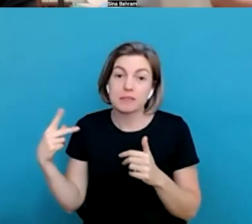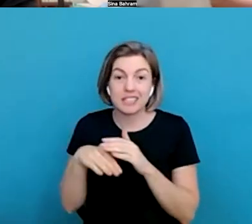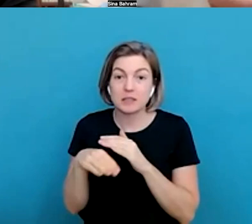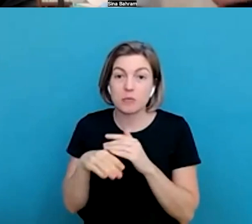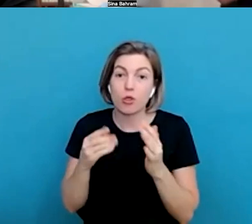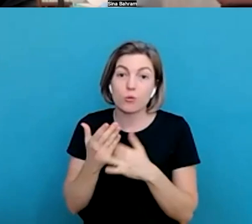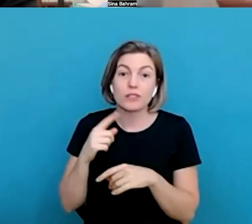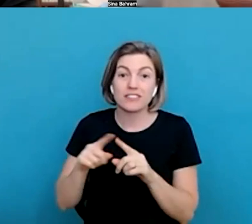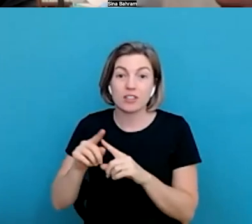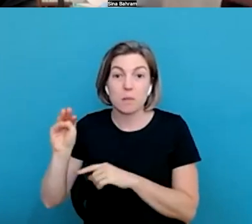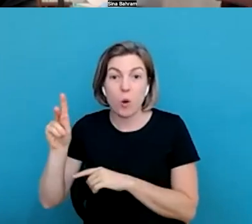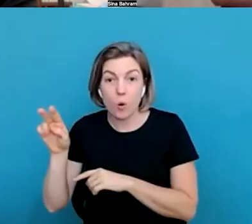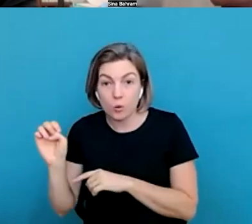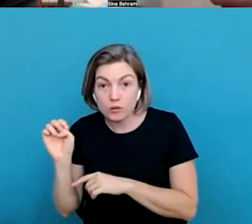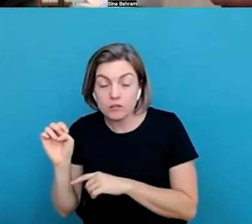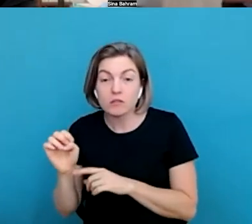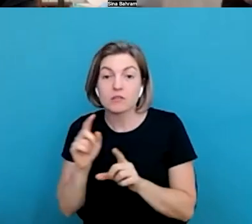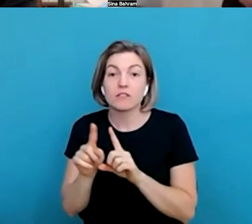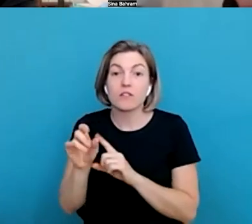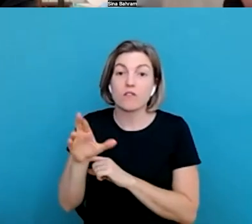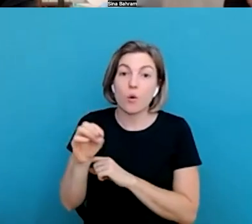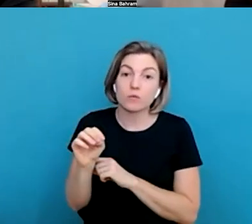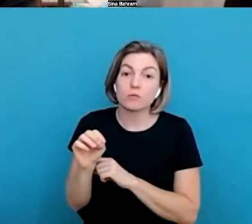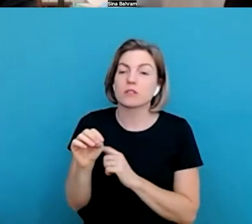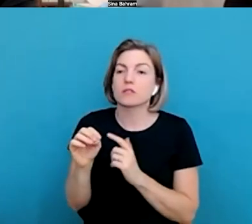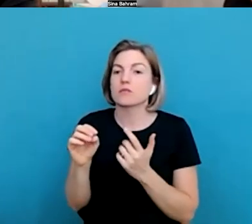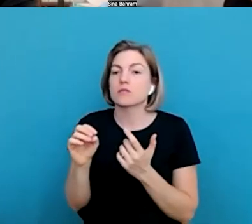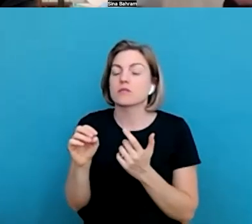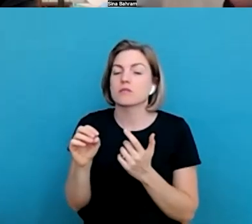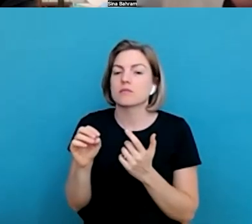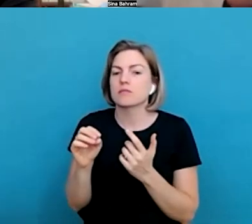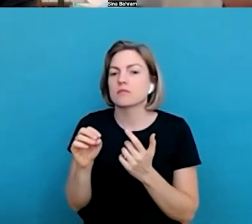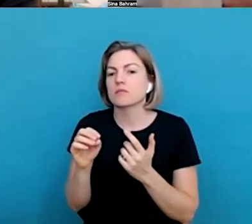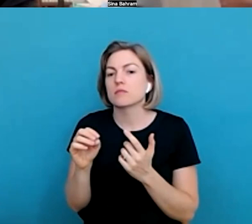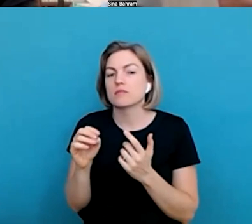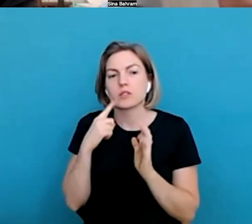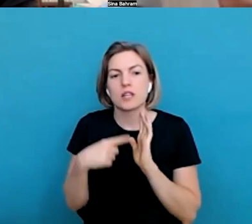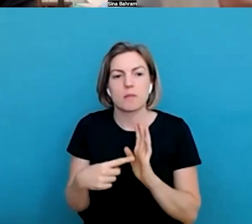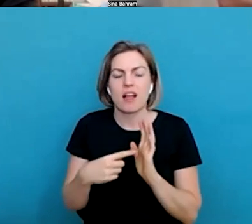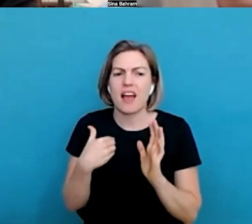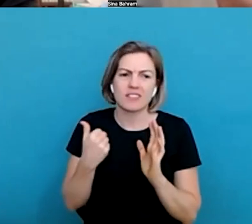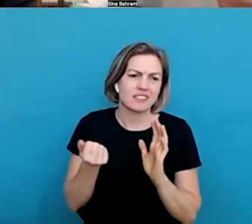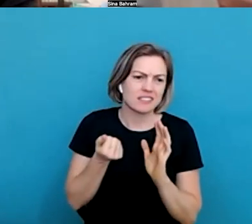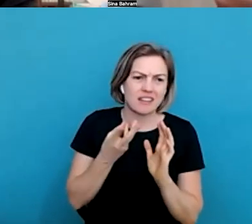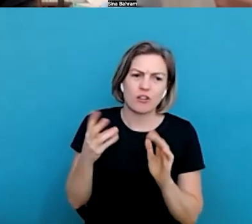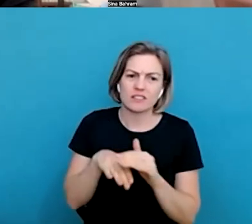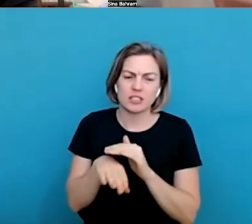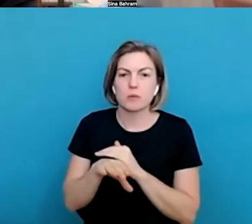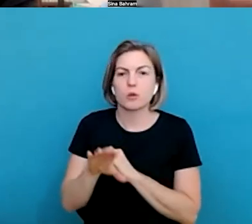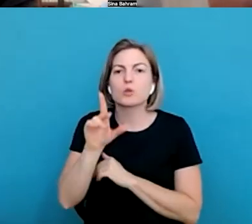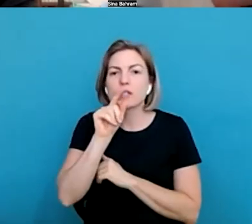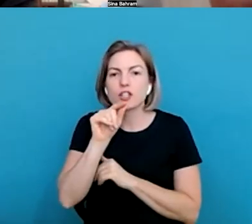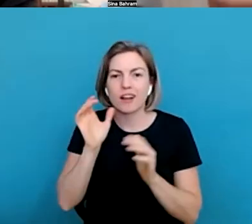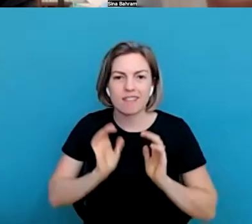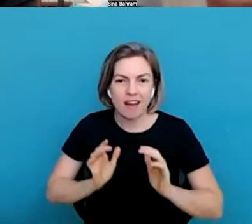modalities, different forms of, for example, there were a absolute dozens and dozens of accessible Twitter clients, for